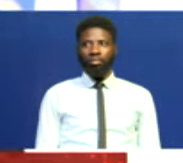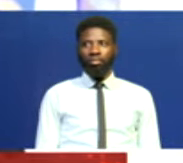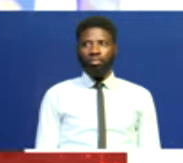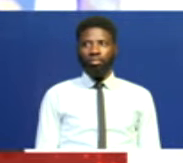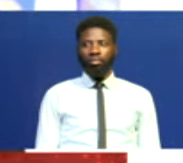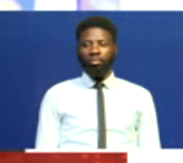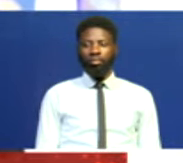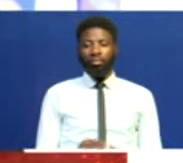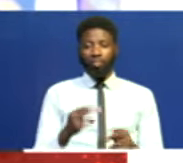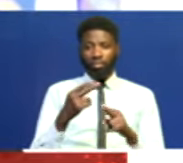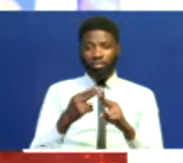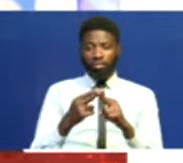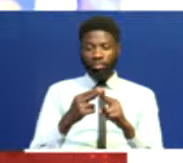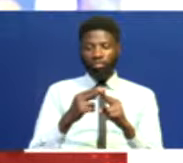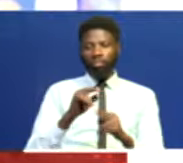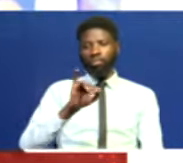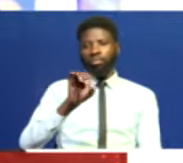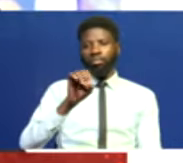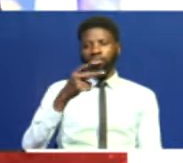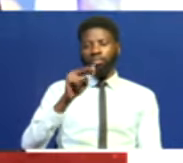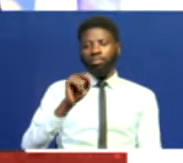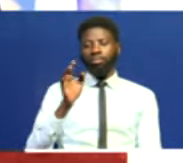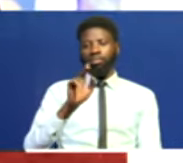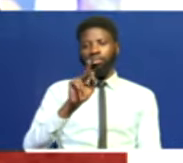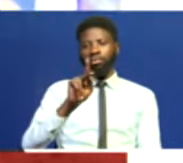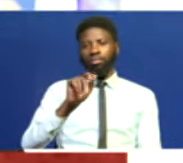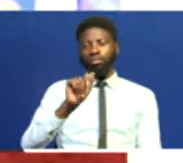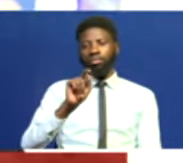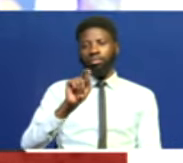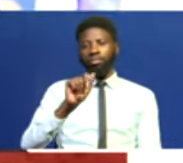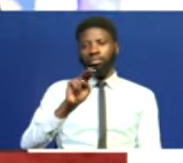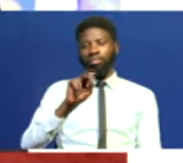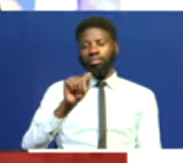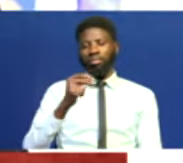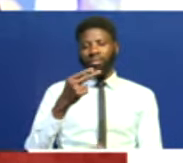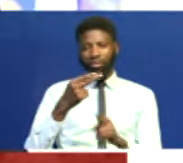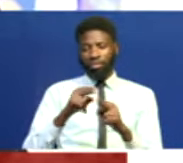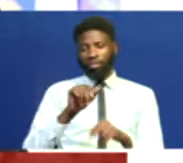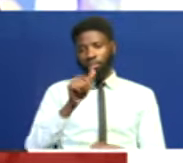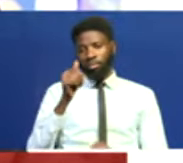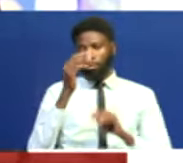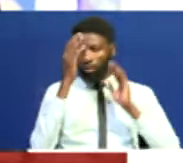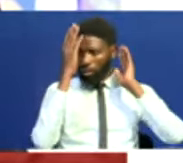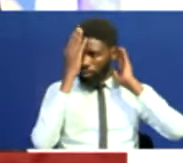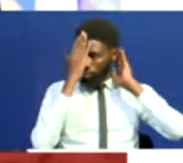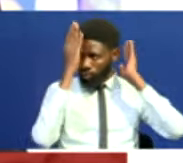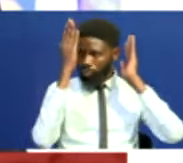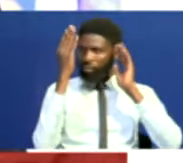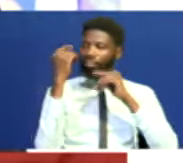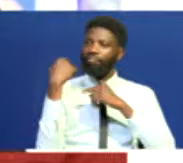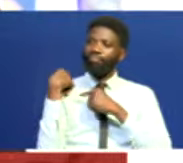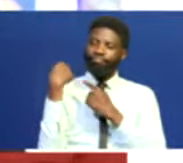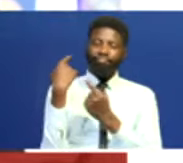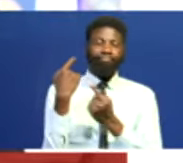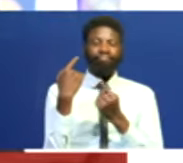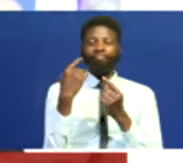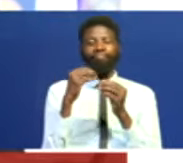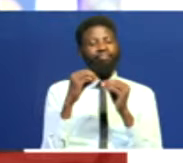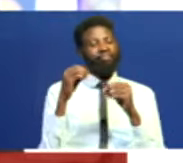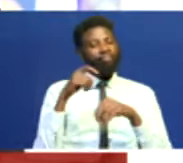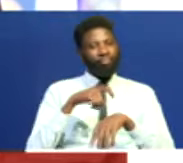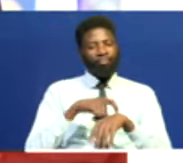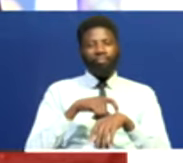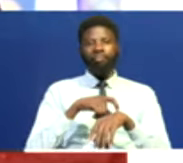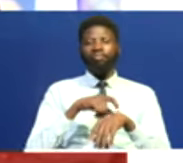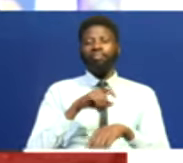John Katana, better known as the Bishop. It's been quite some journey. 50 years,